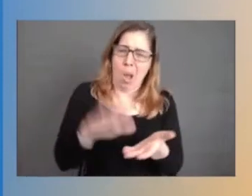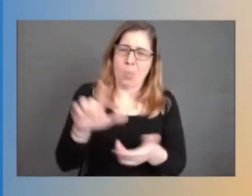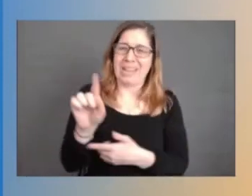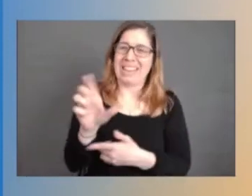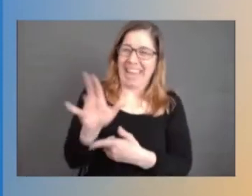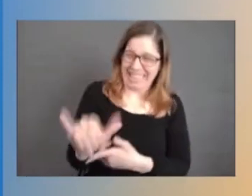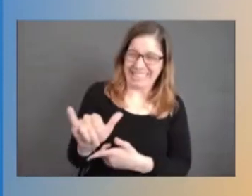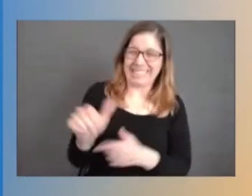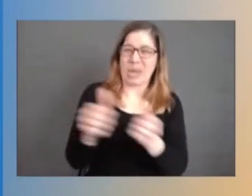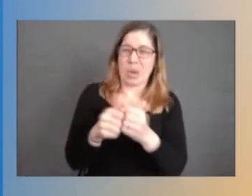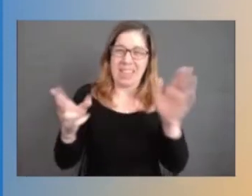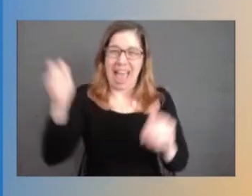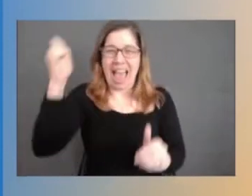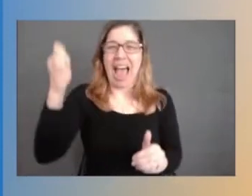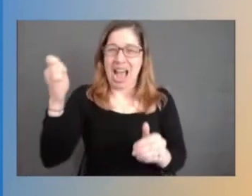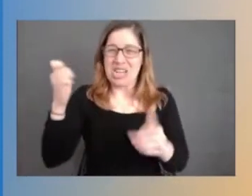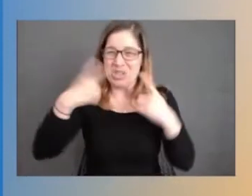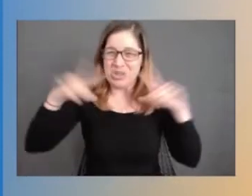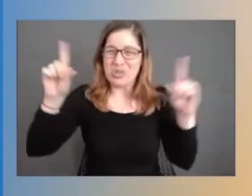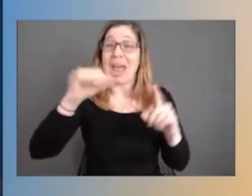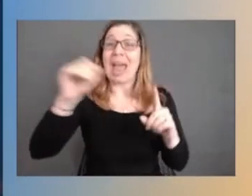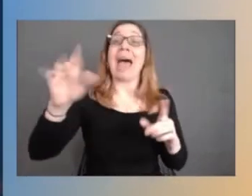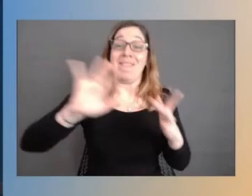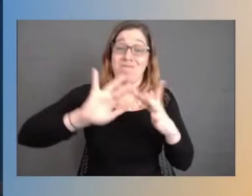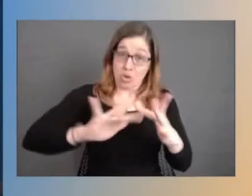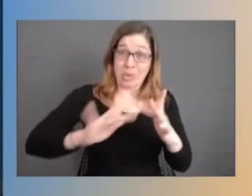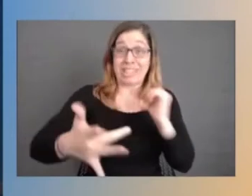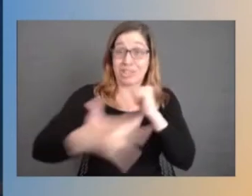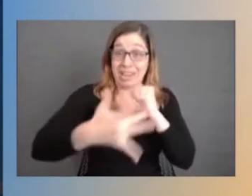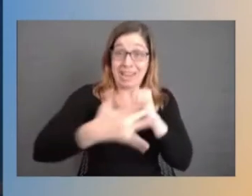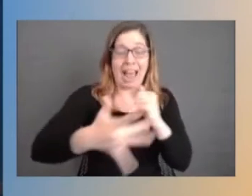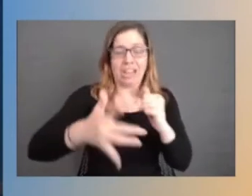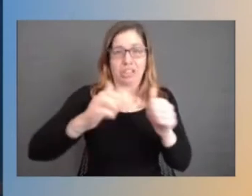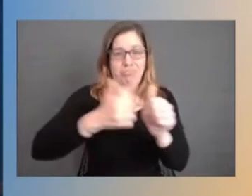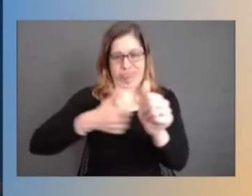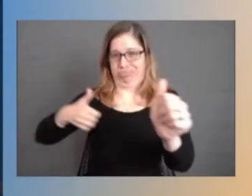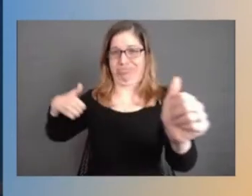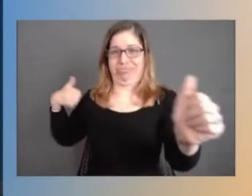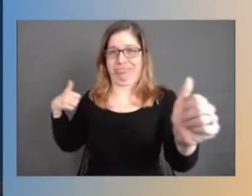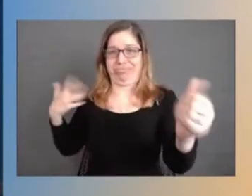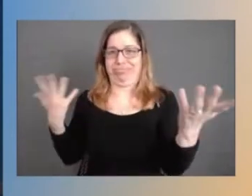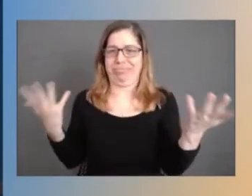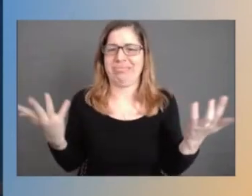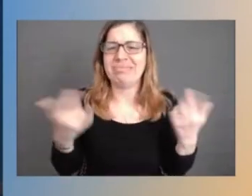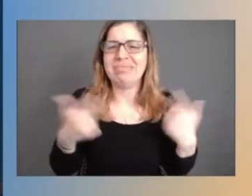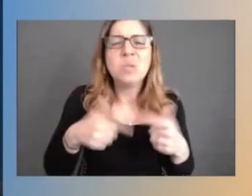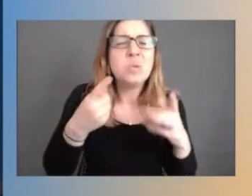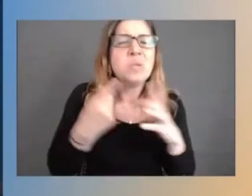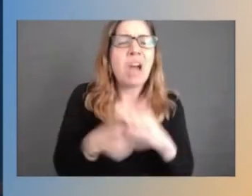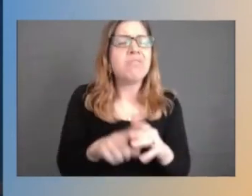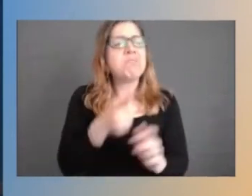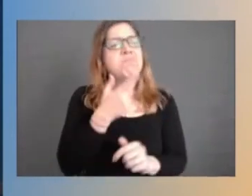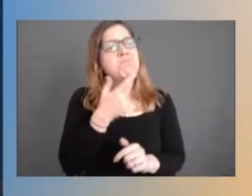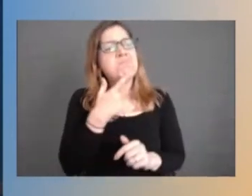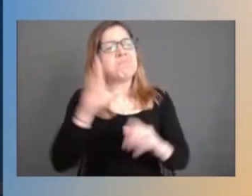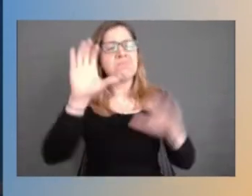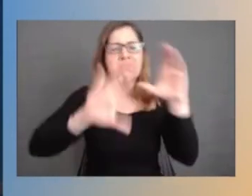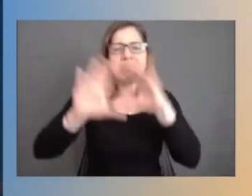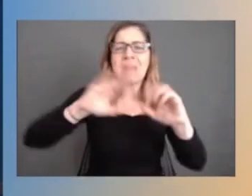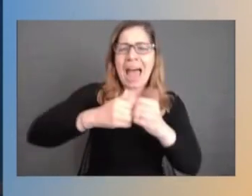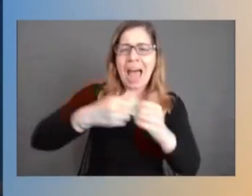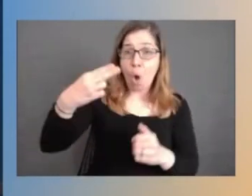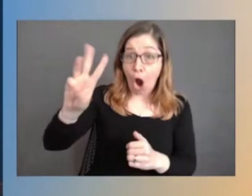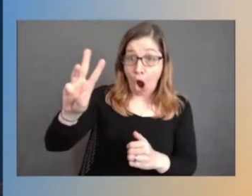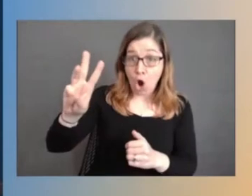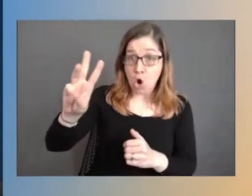throughput. And basically, virtualization technology wasn't keeping up. And so we started to explore how we could hardware offload a lot